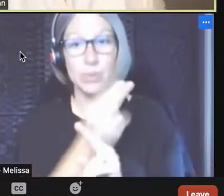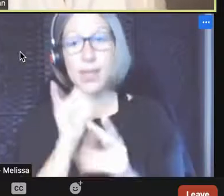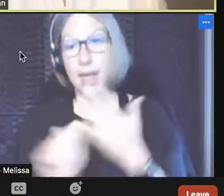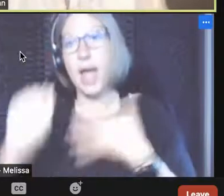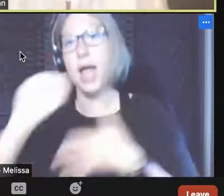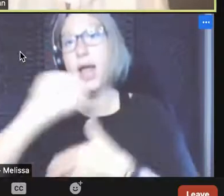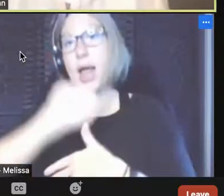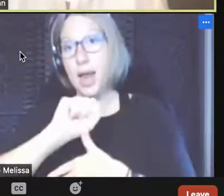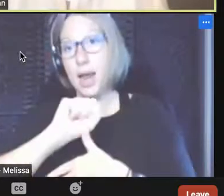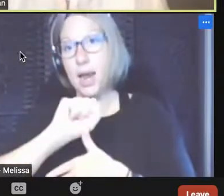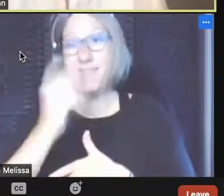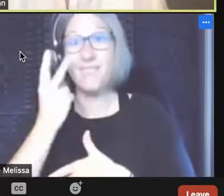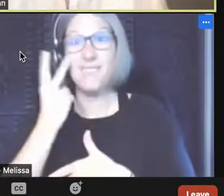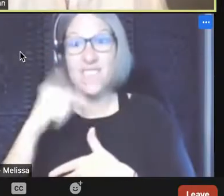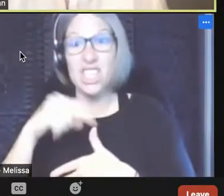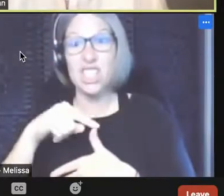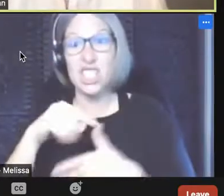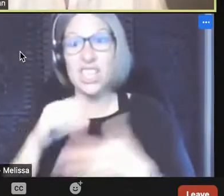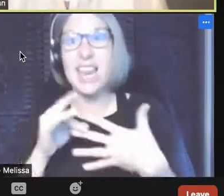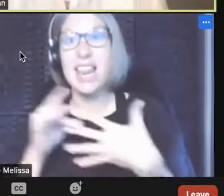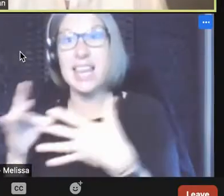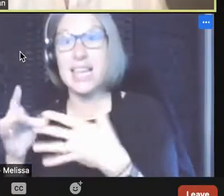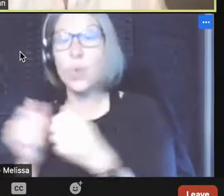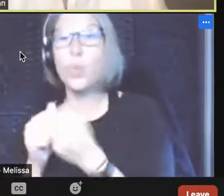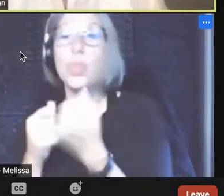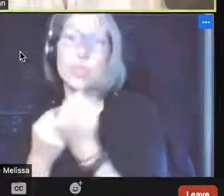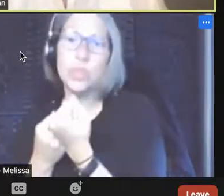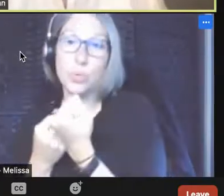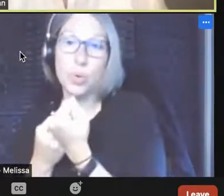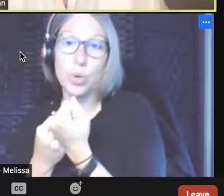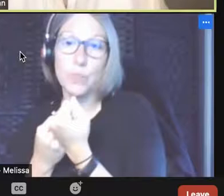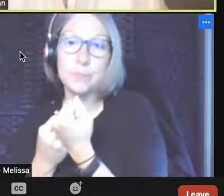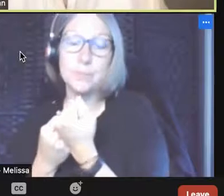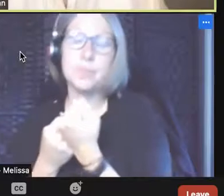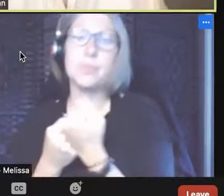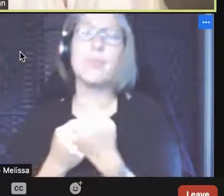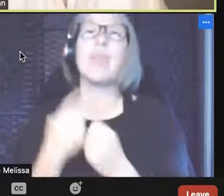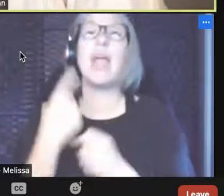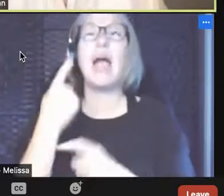lead. But I think this is kind of a huge